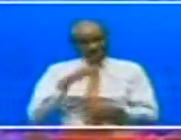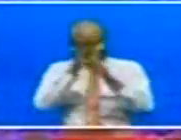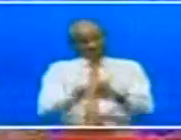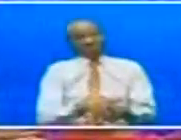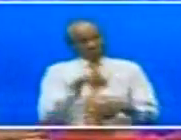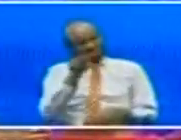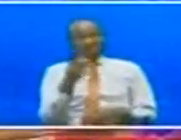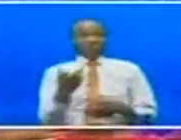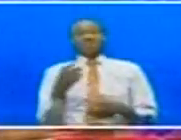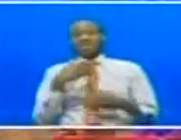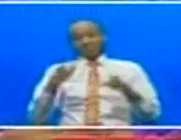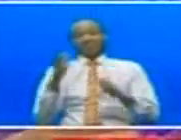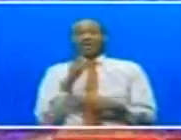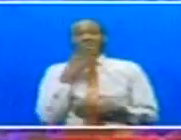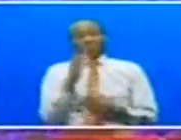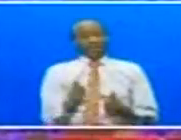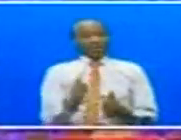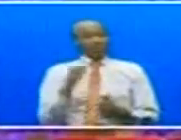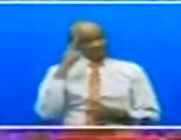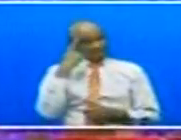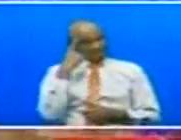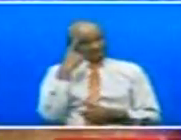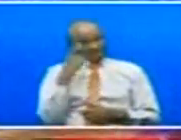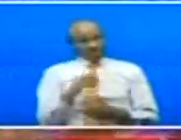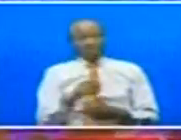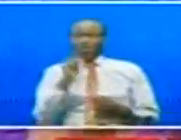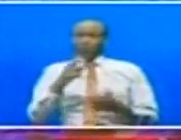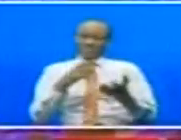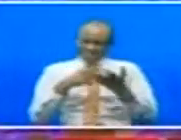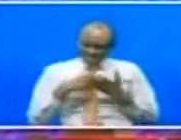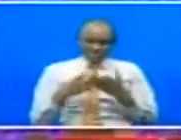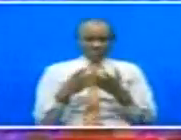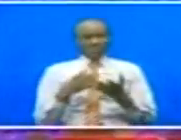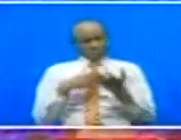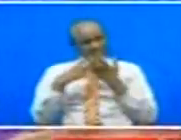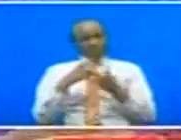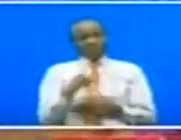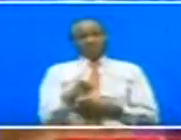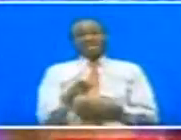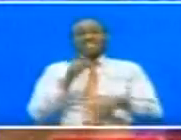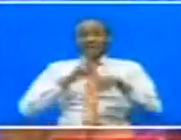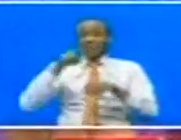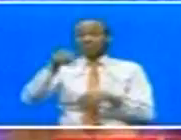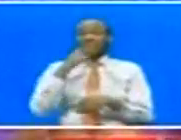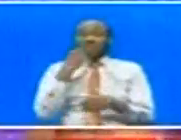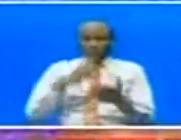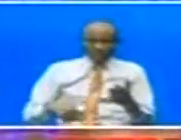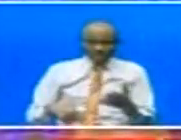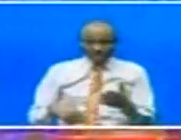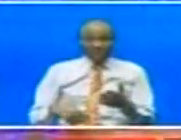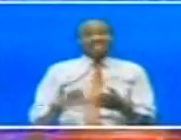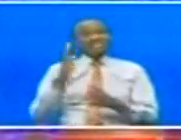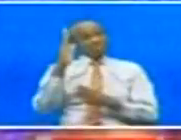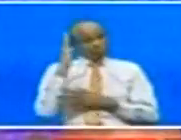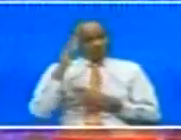we didn't respond as we should have by having a discussion and a dialogue about it, is when he said that